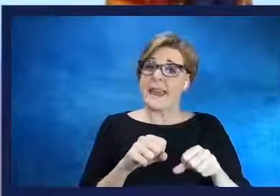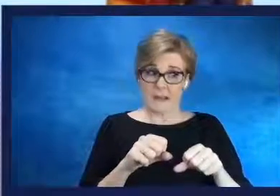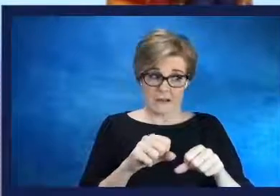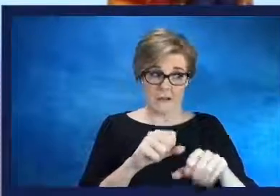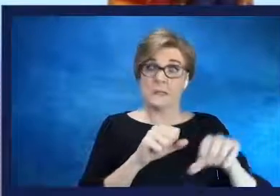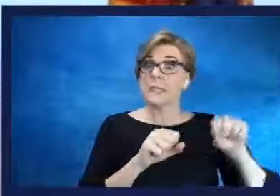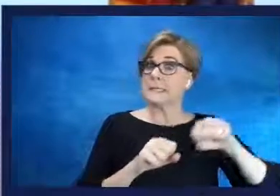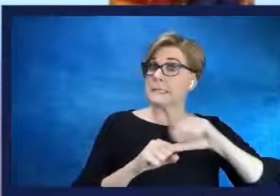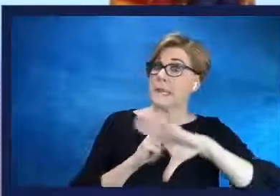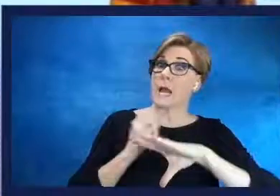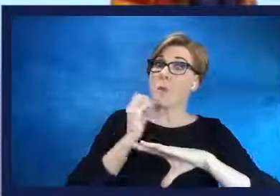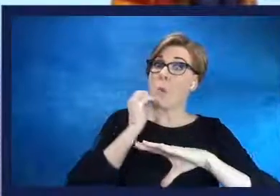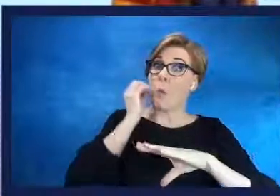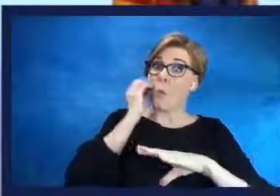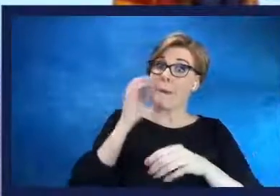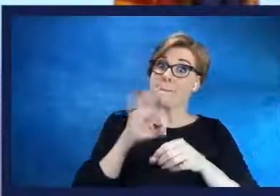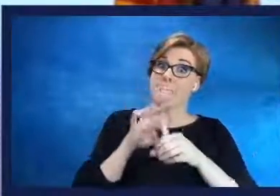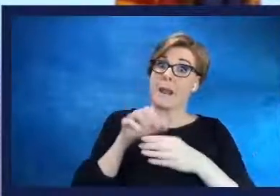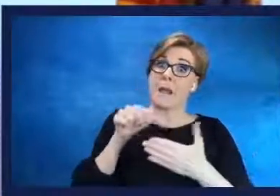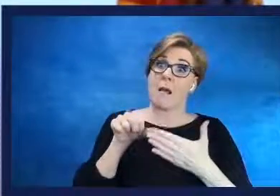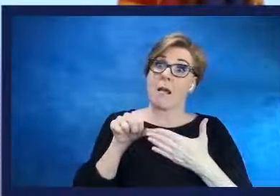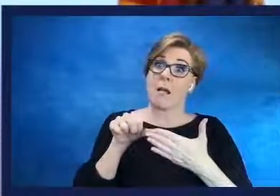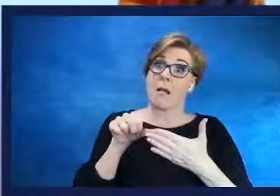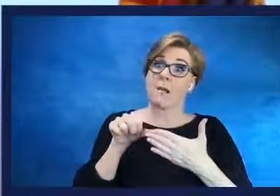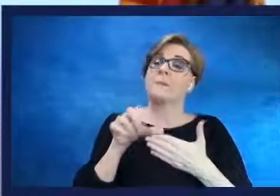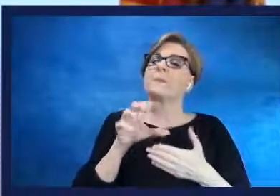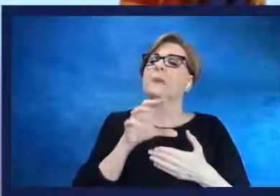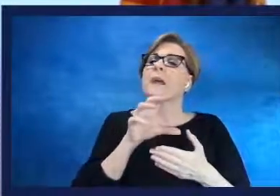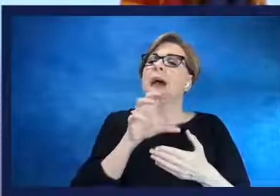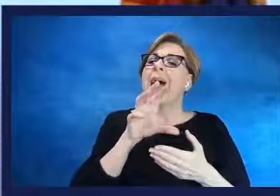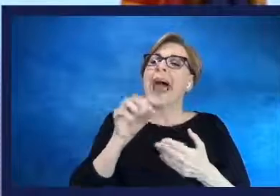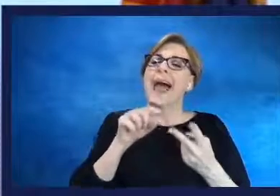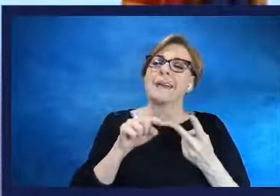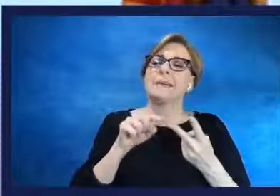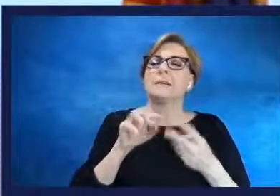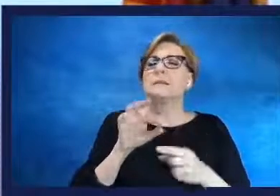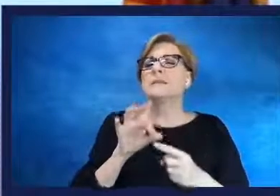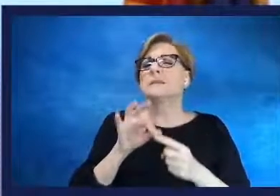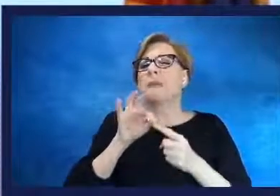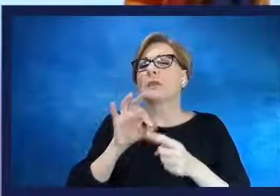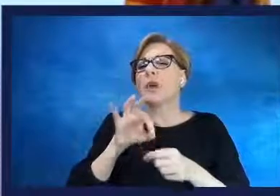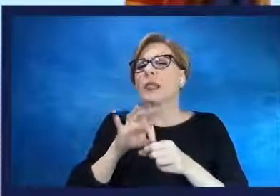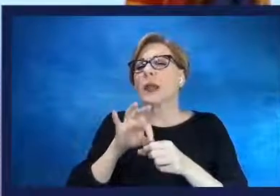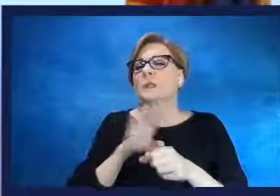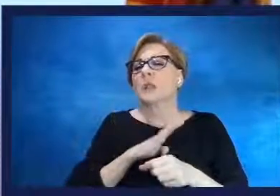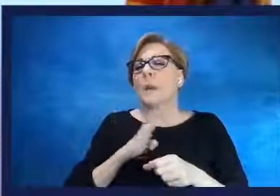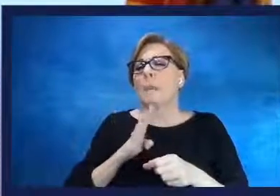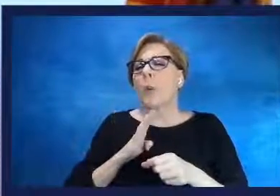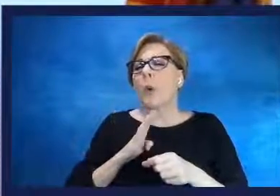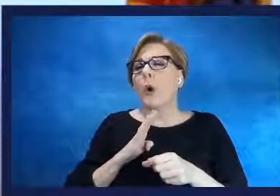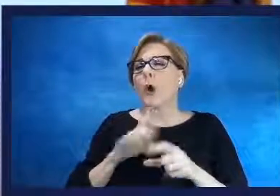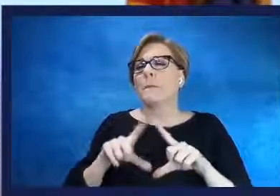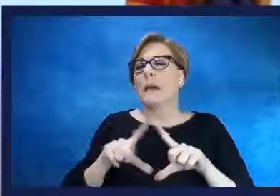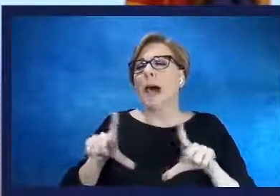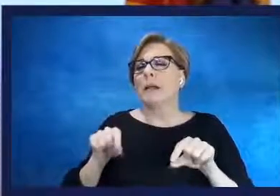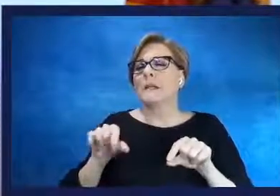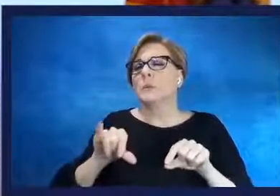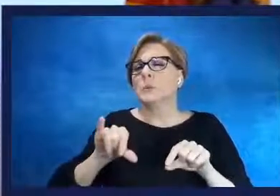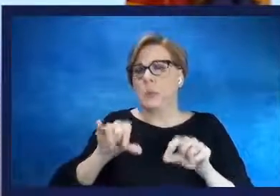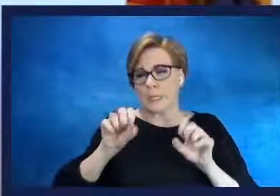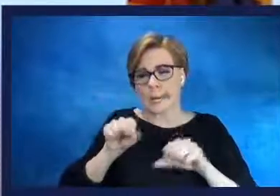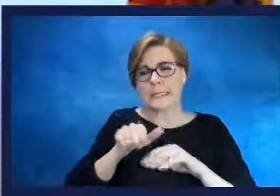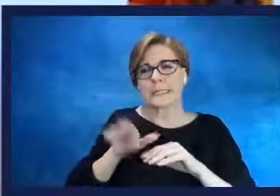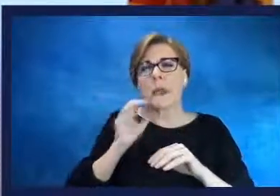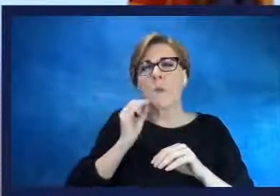also what we call a special election board ballot, SEB, and I'll speak a little bit to that. But I want to focus on the mail ballot because it is the largest